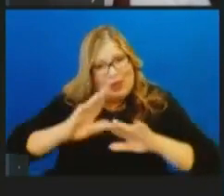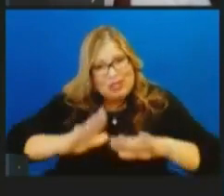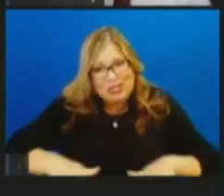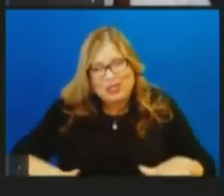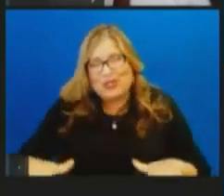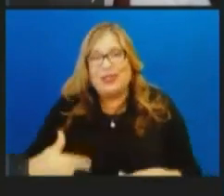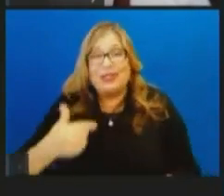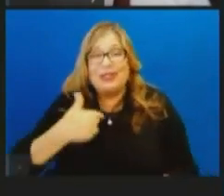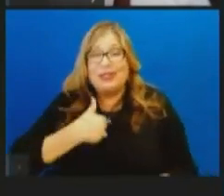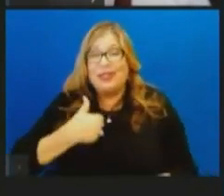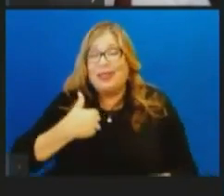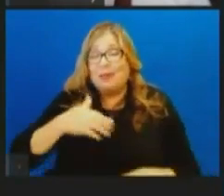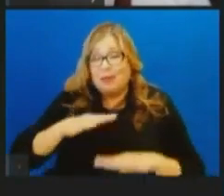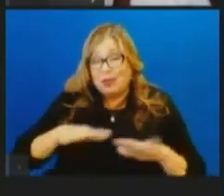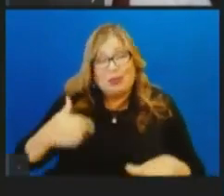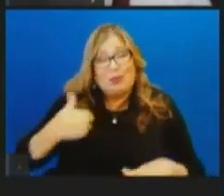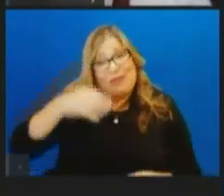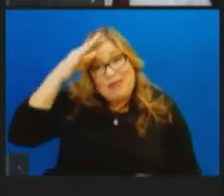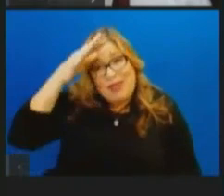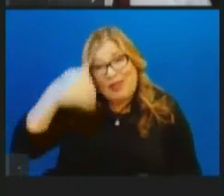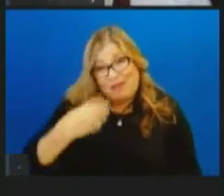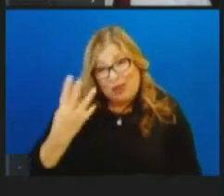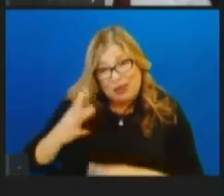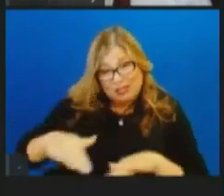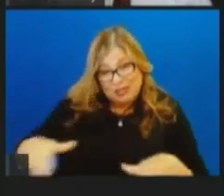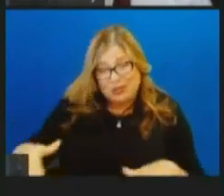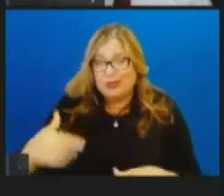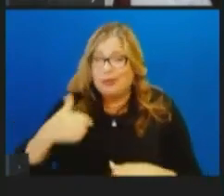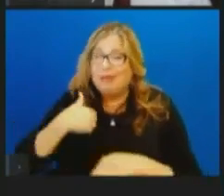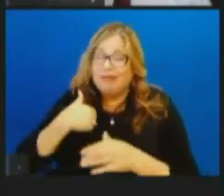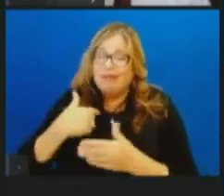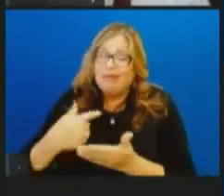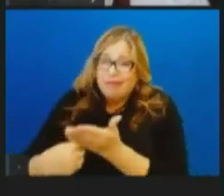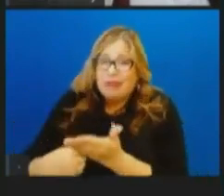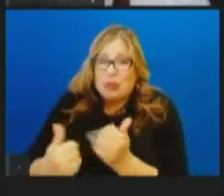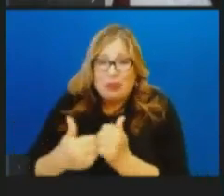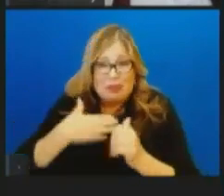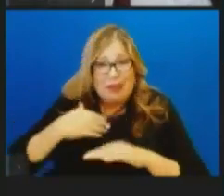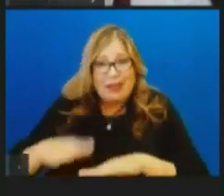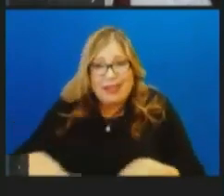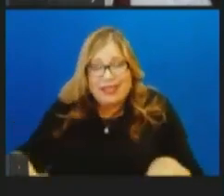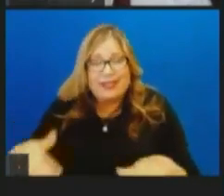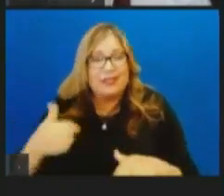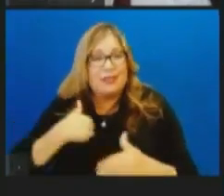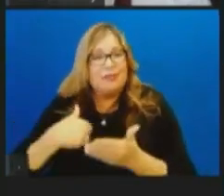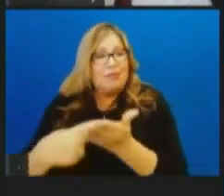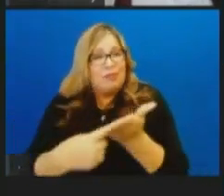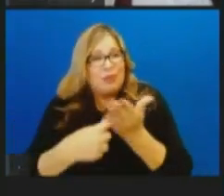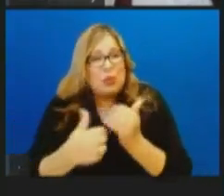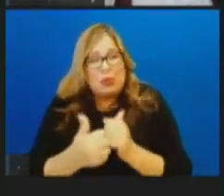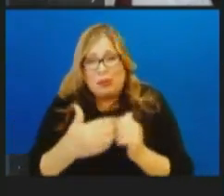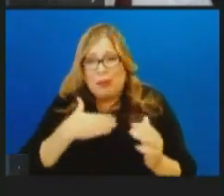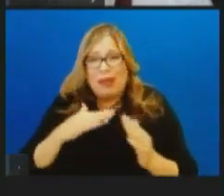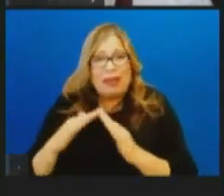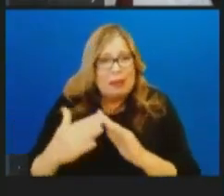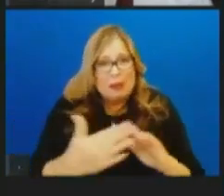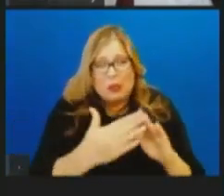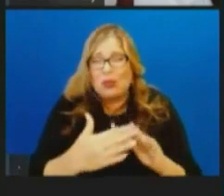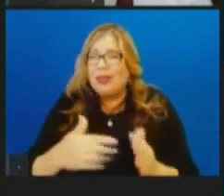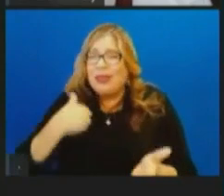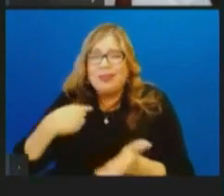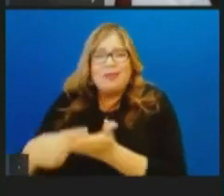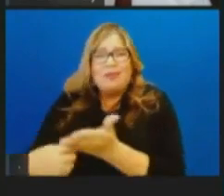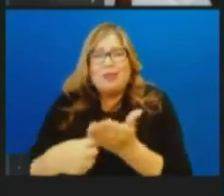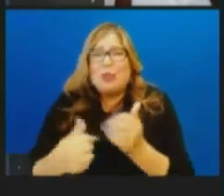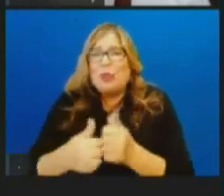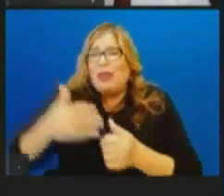lot about at home with my own kids, in my community, with many of the leaders throughout the state, not just in